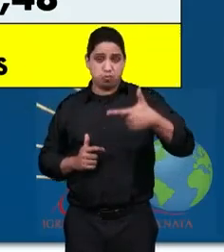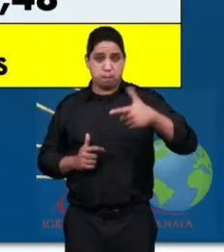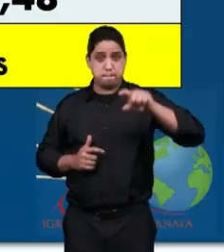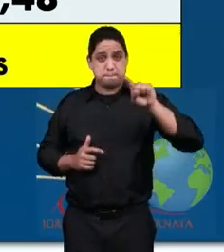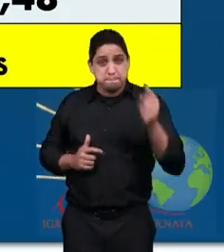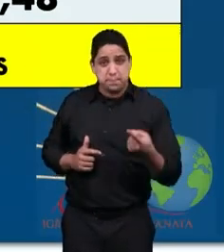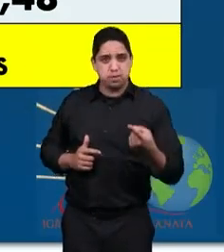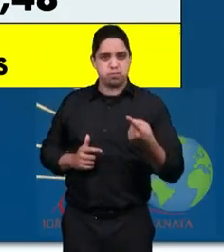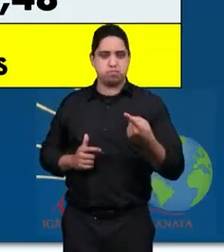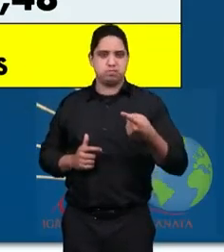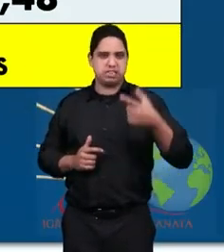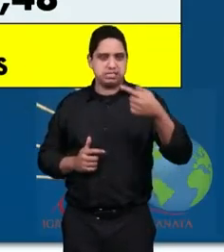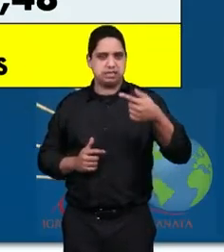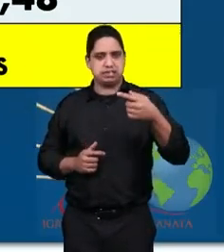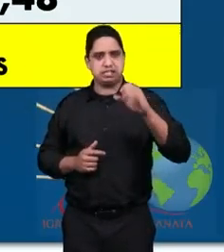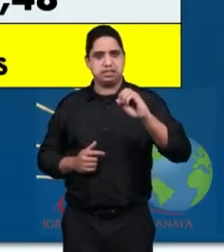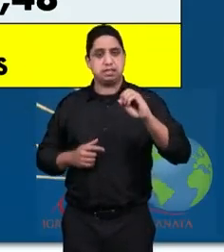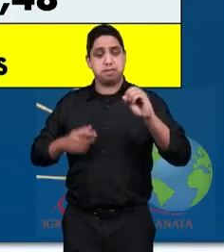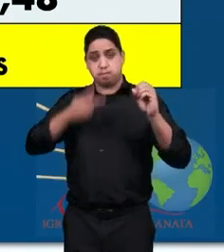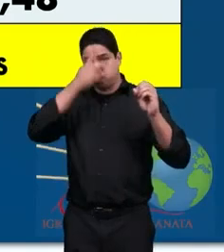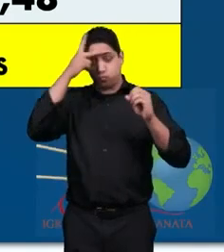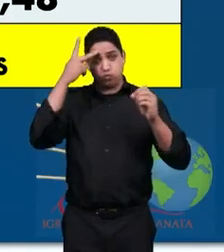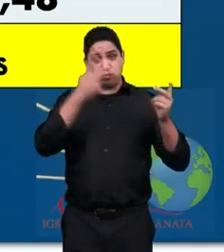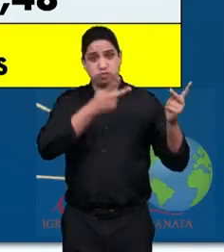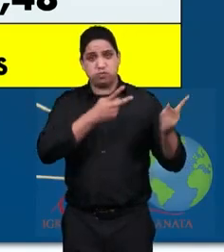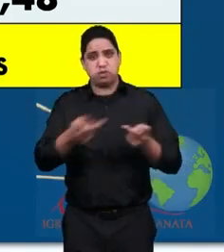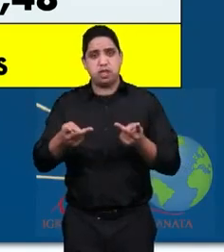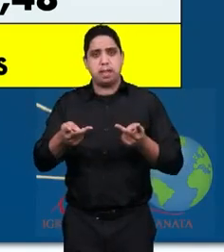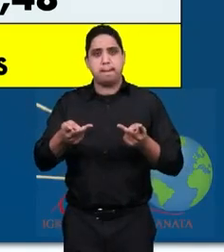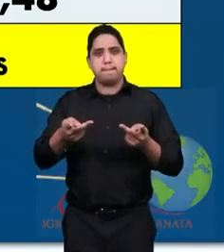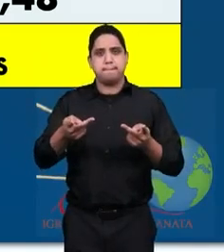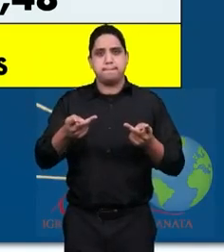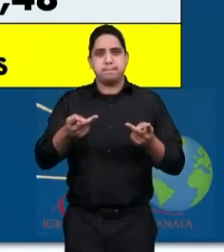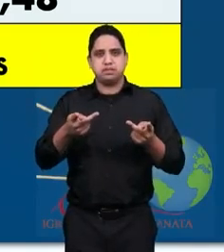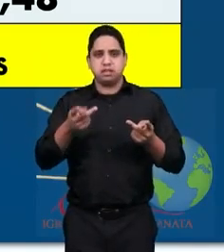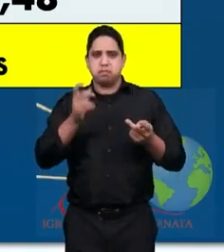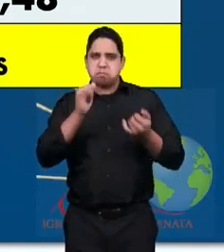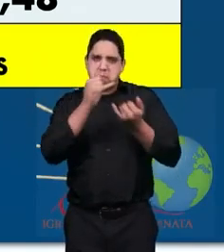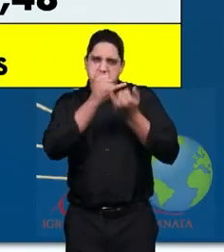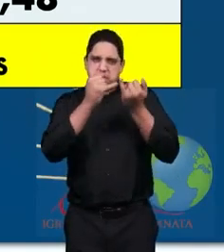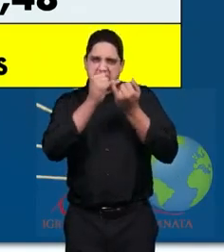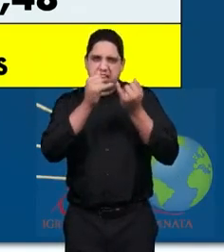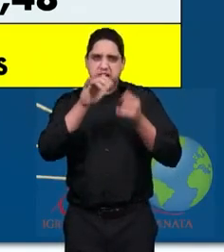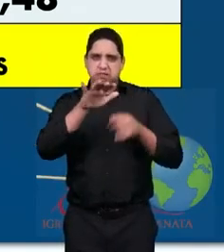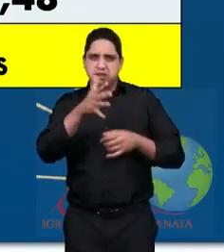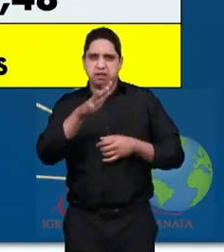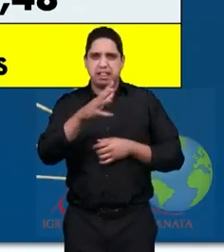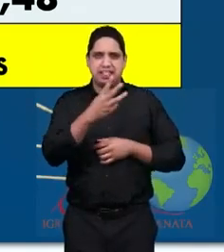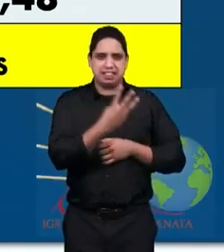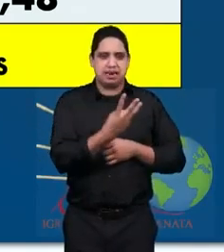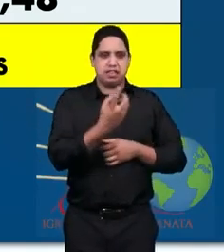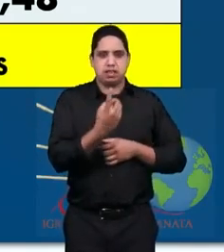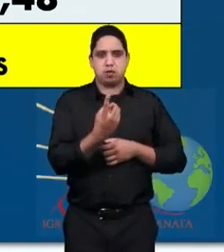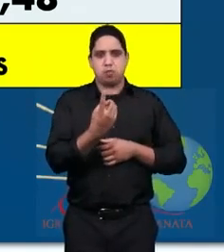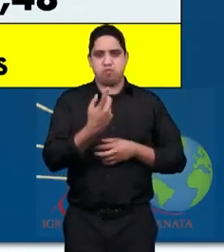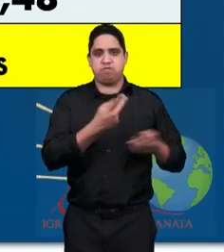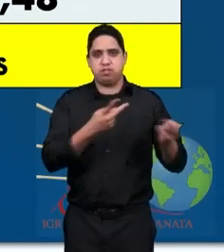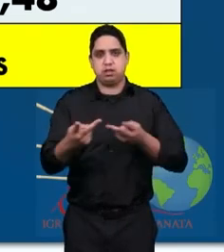132,770 visitors, and an average of 31.48 visitors per